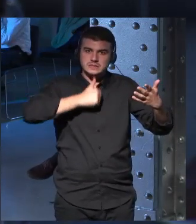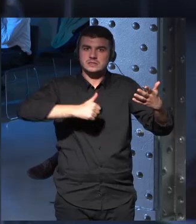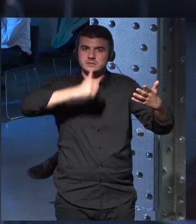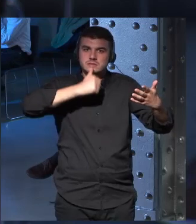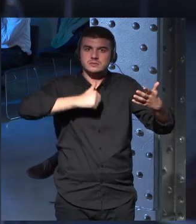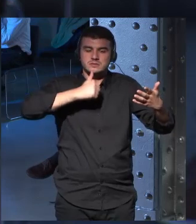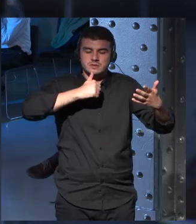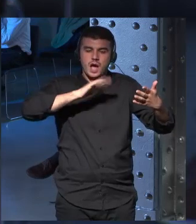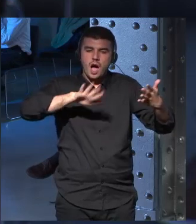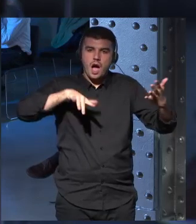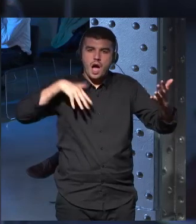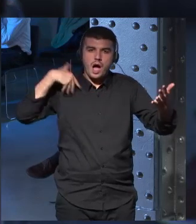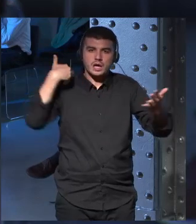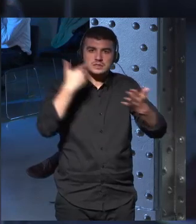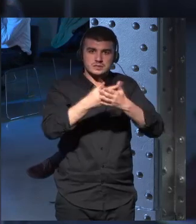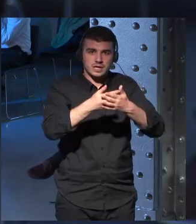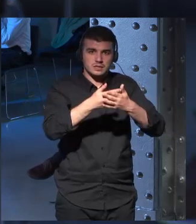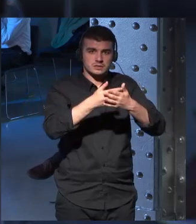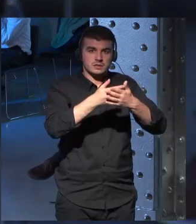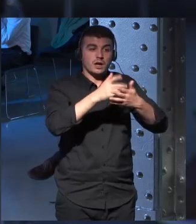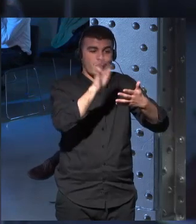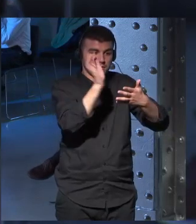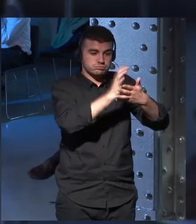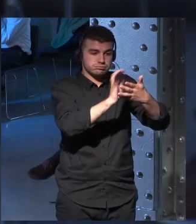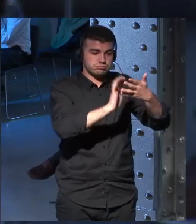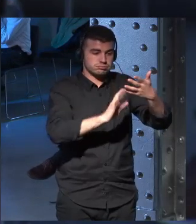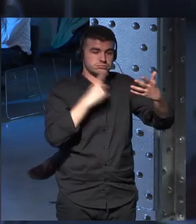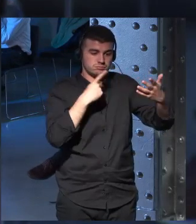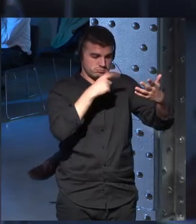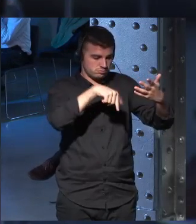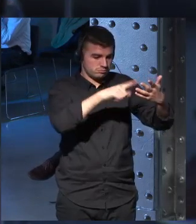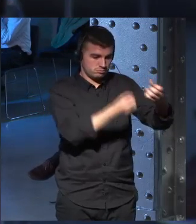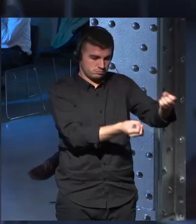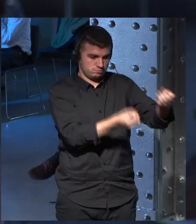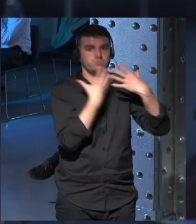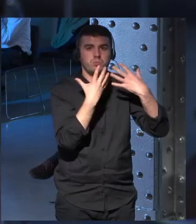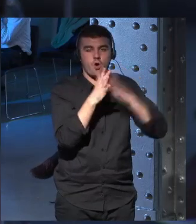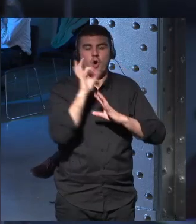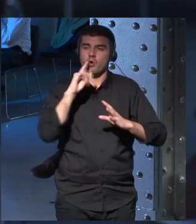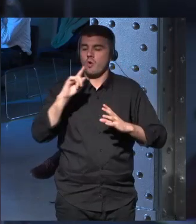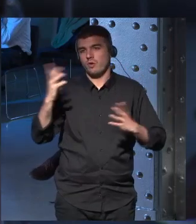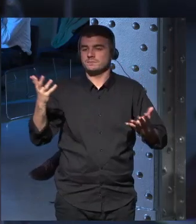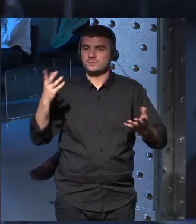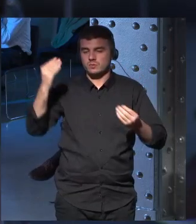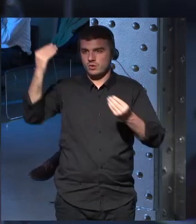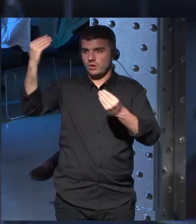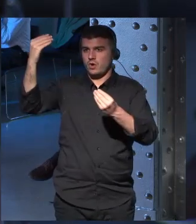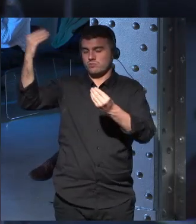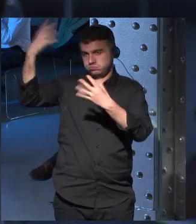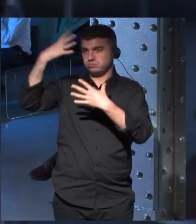blankness answers you. Sometimes the blankness does not answer, and then, you